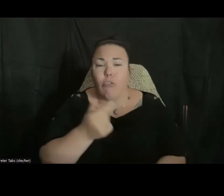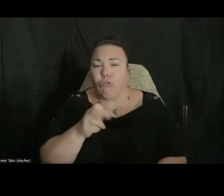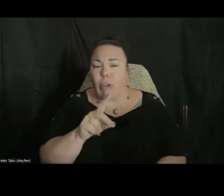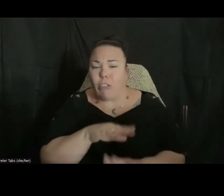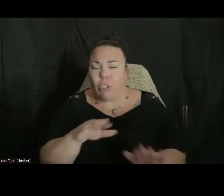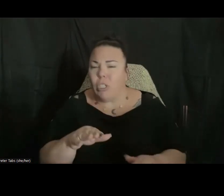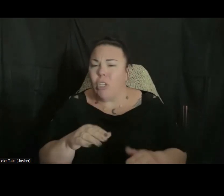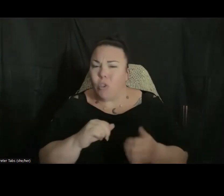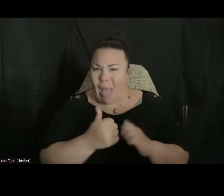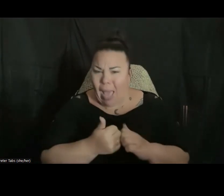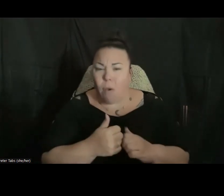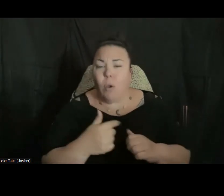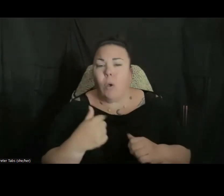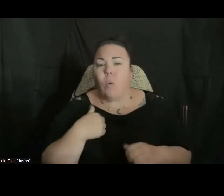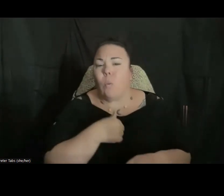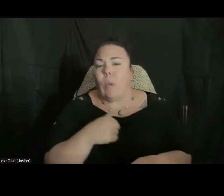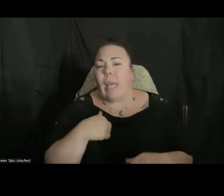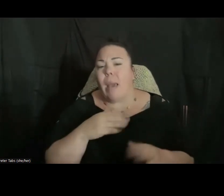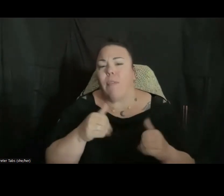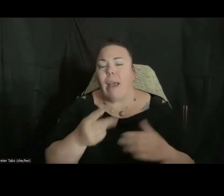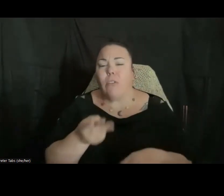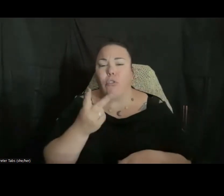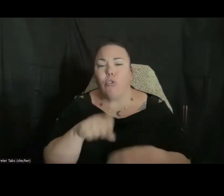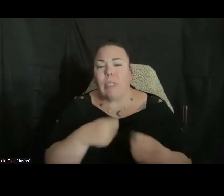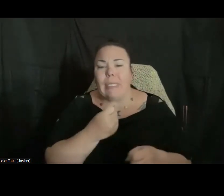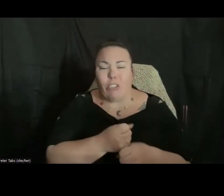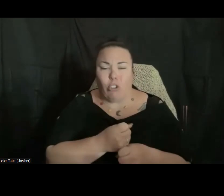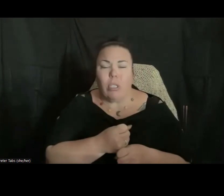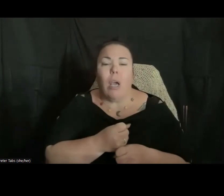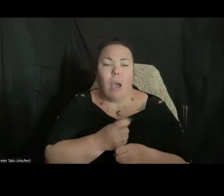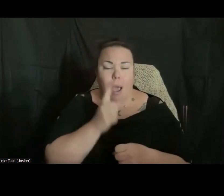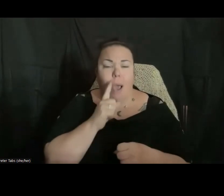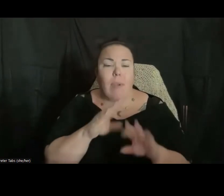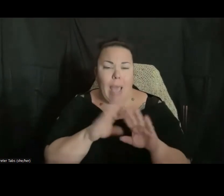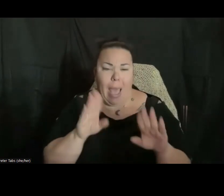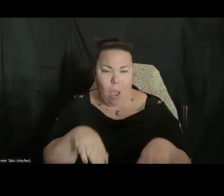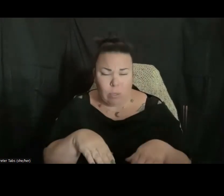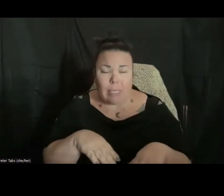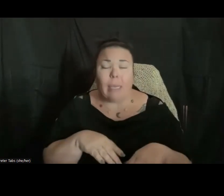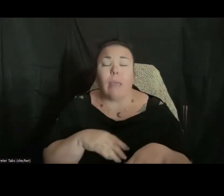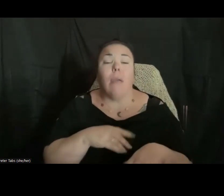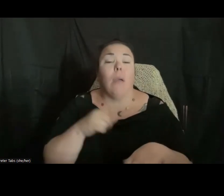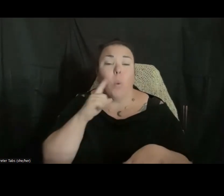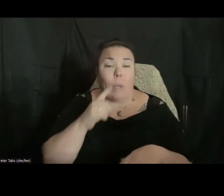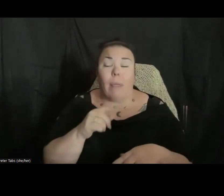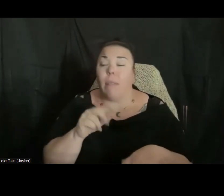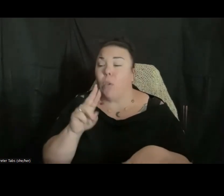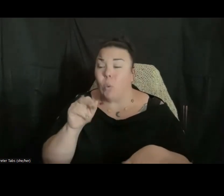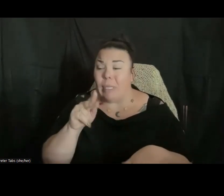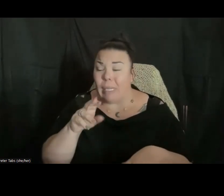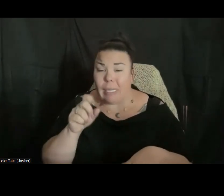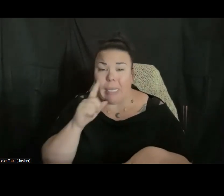of free housing that includes utilities, internet, cleaning supplies. We offer living wage employment at a